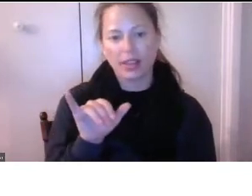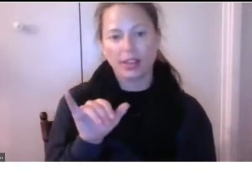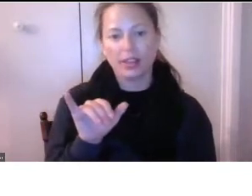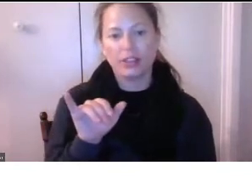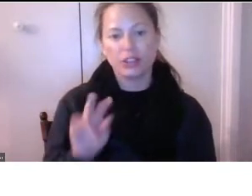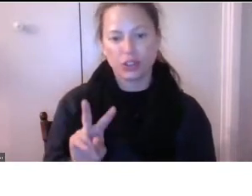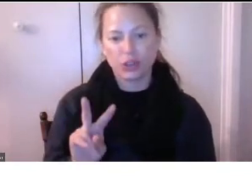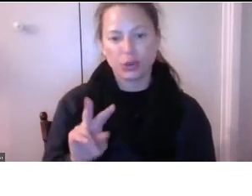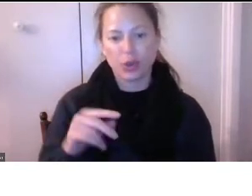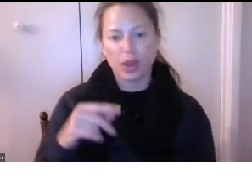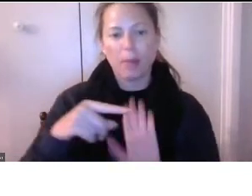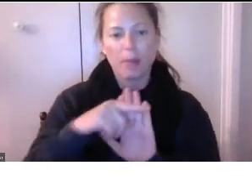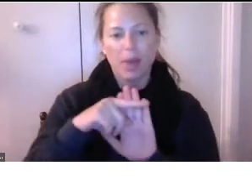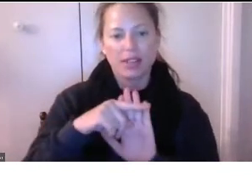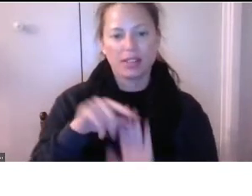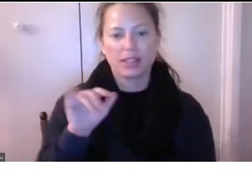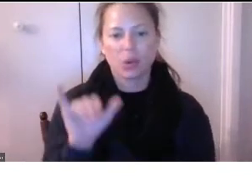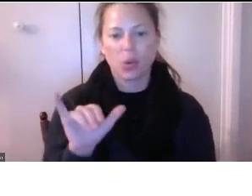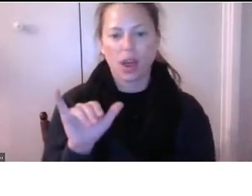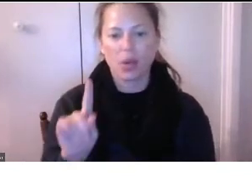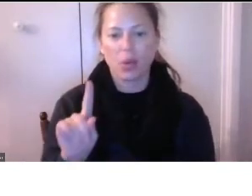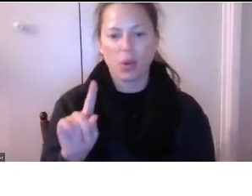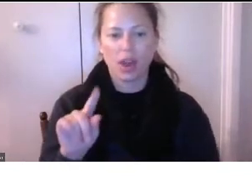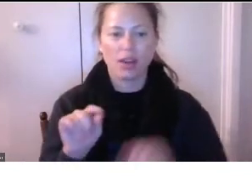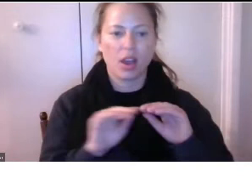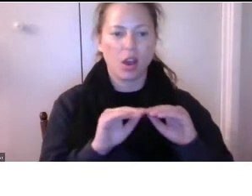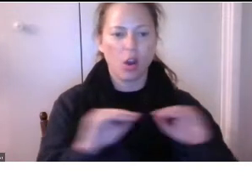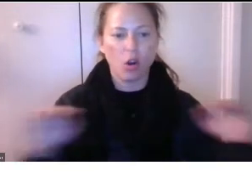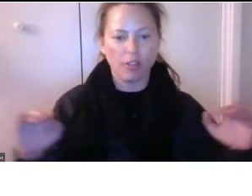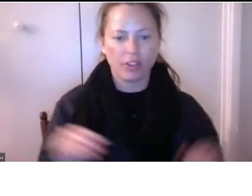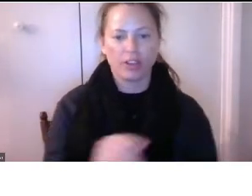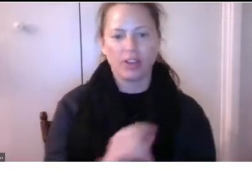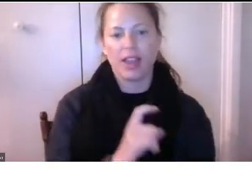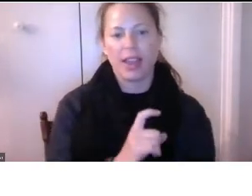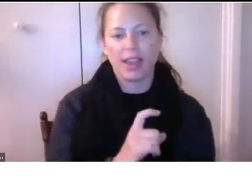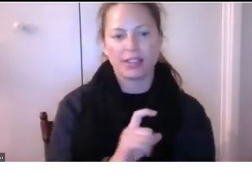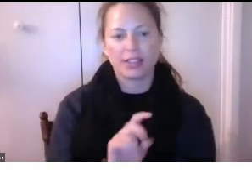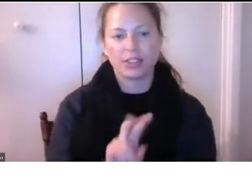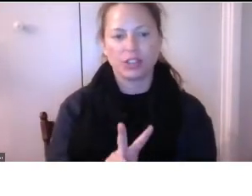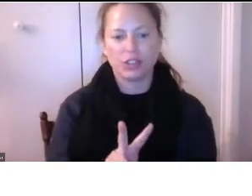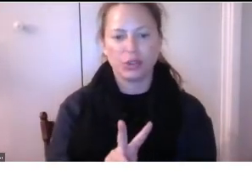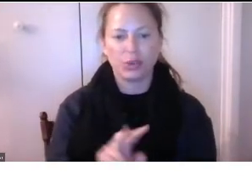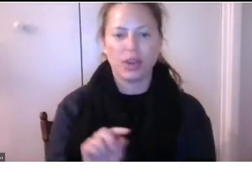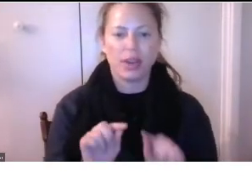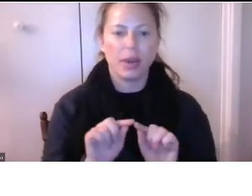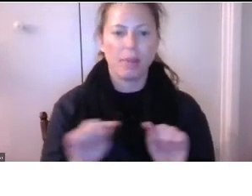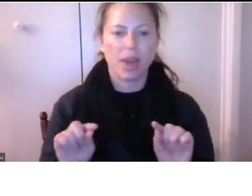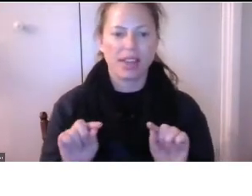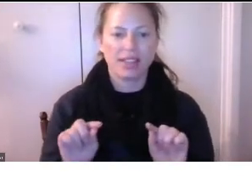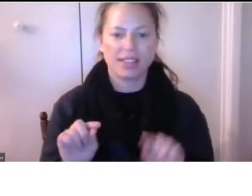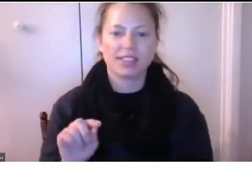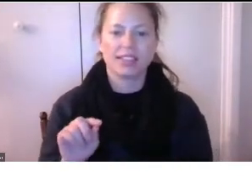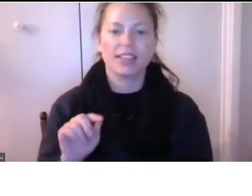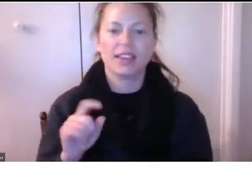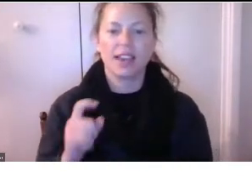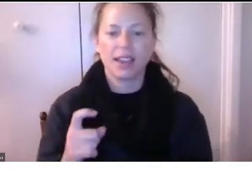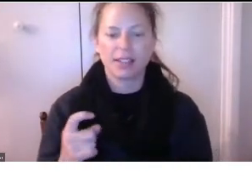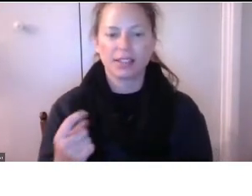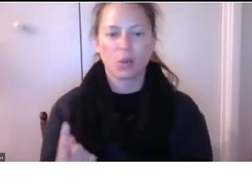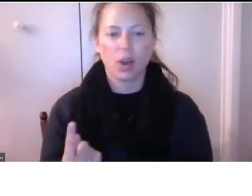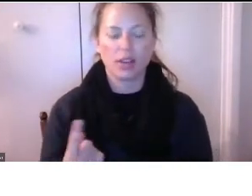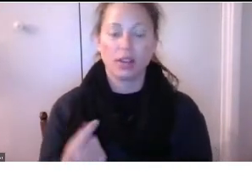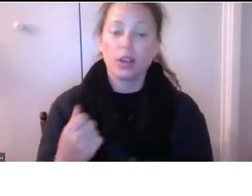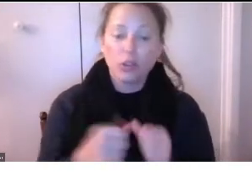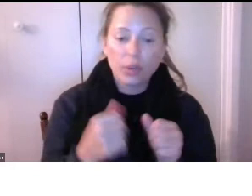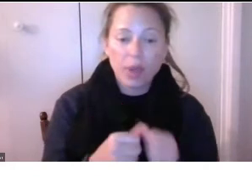over x2 minus x1. Remember, slope is m.